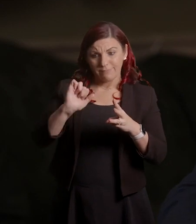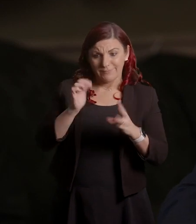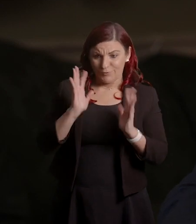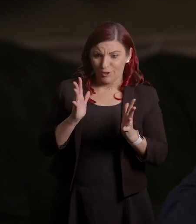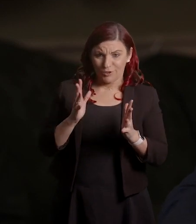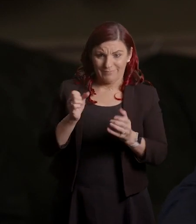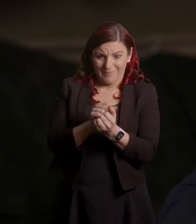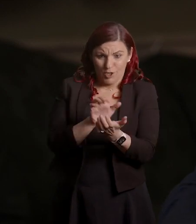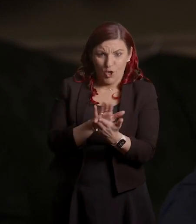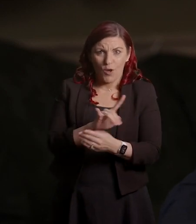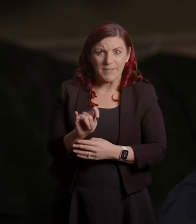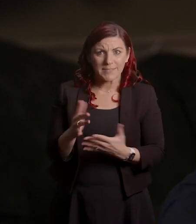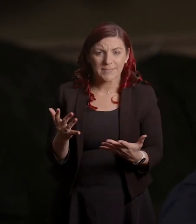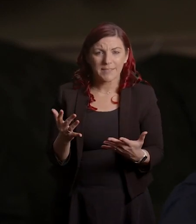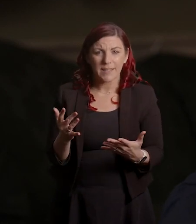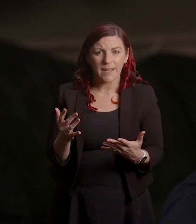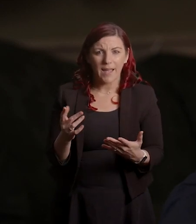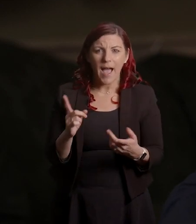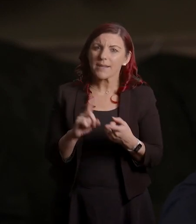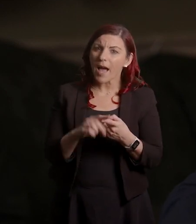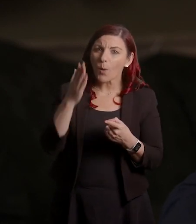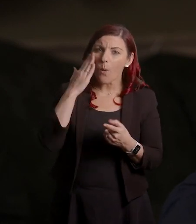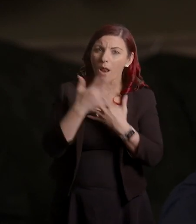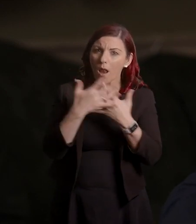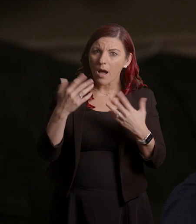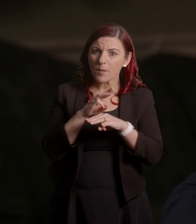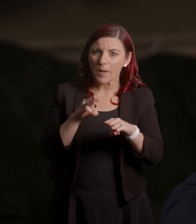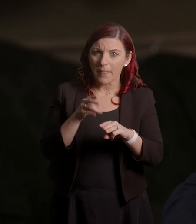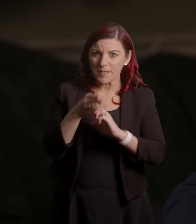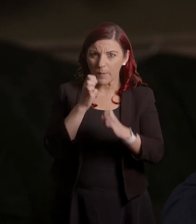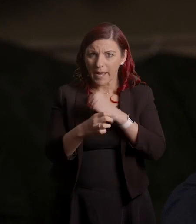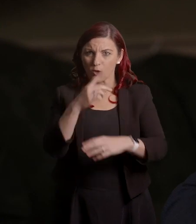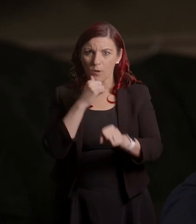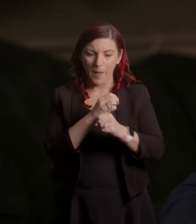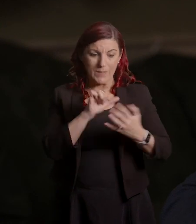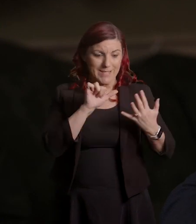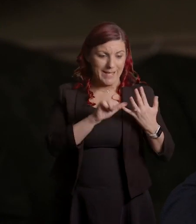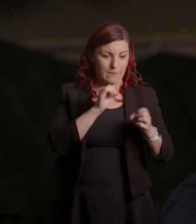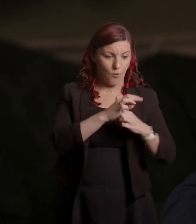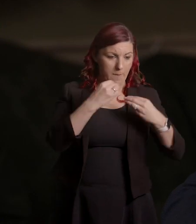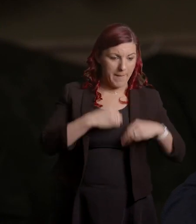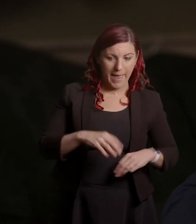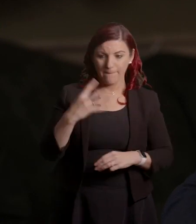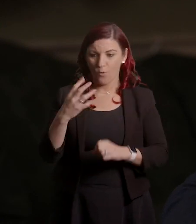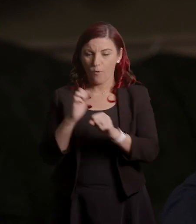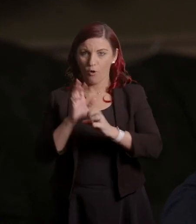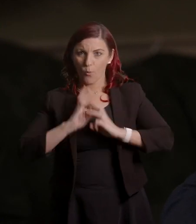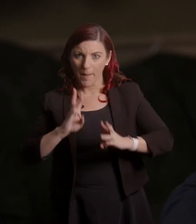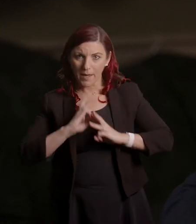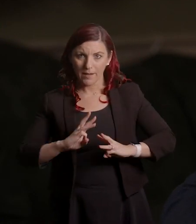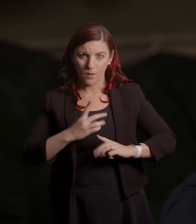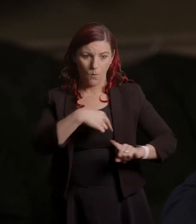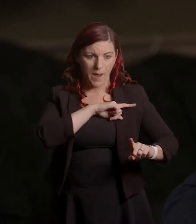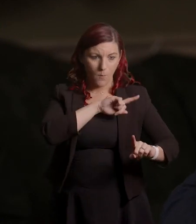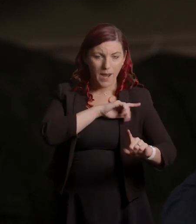they've earned it. Like, and even though, you know, a lot of people like this weekend talked about the 6 in a row for the lads and the 4 in a row for